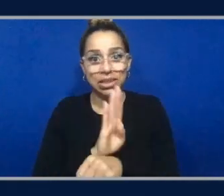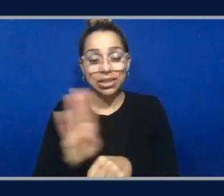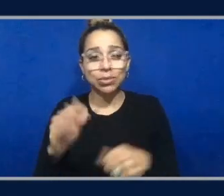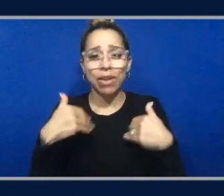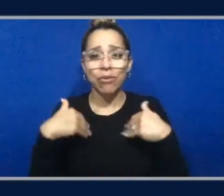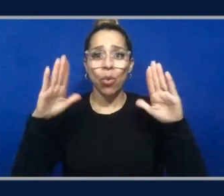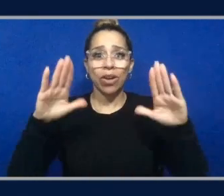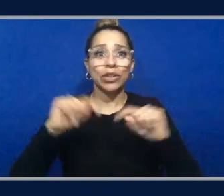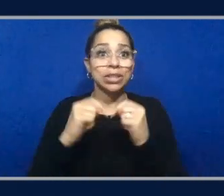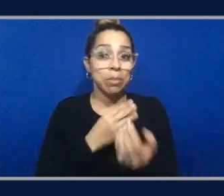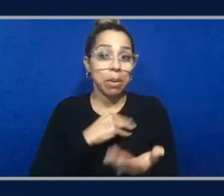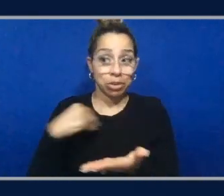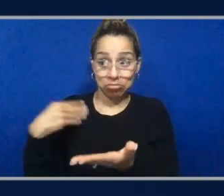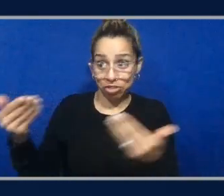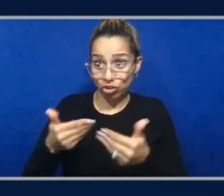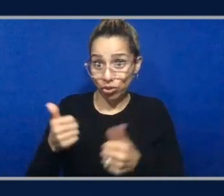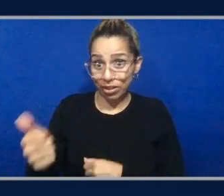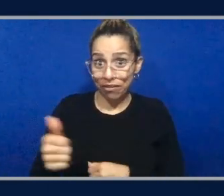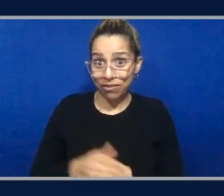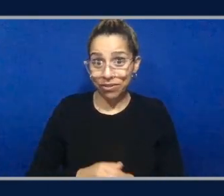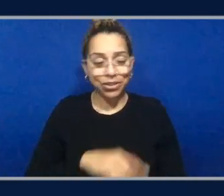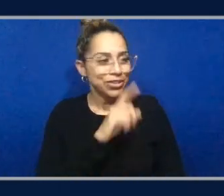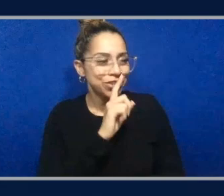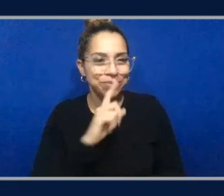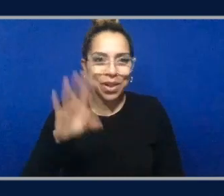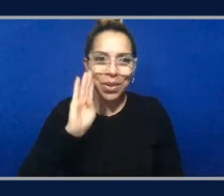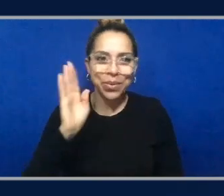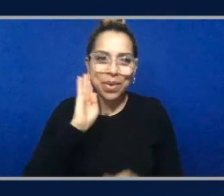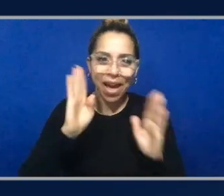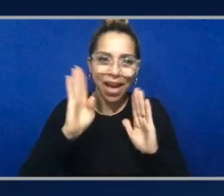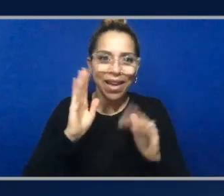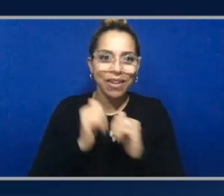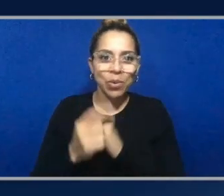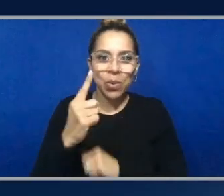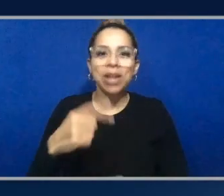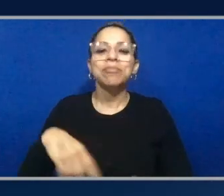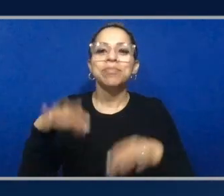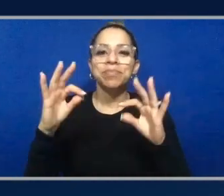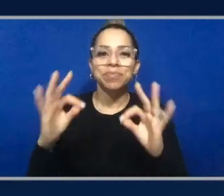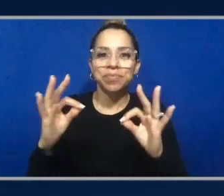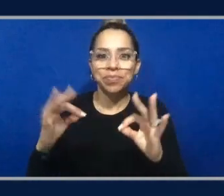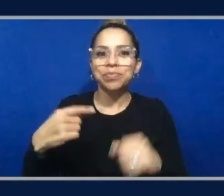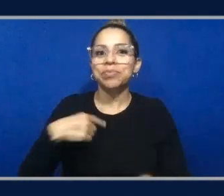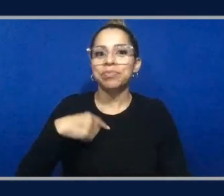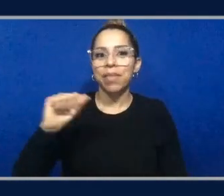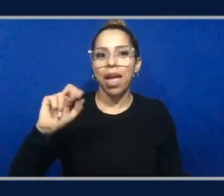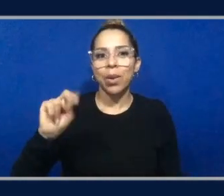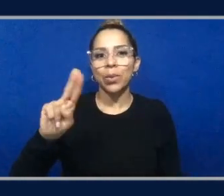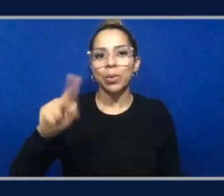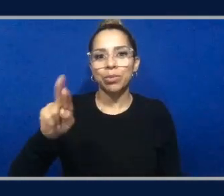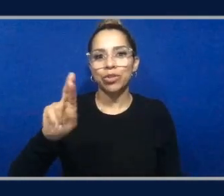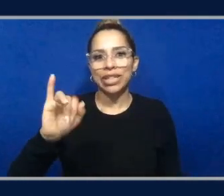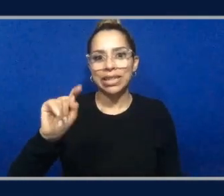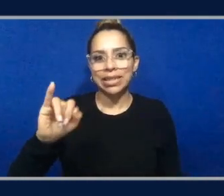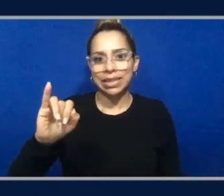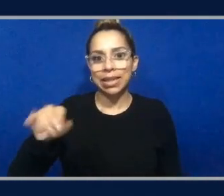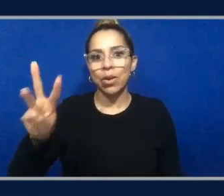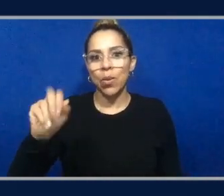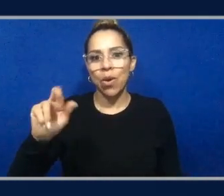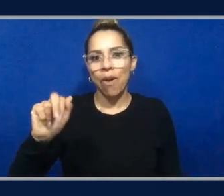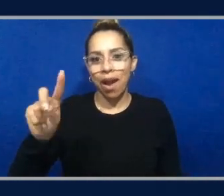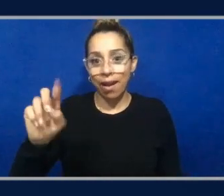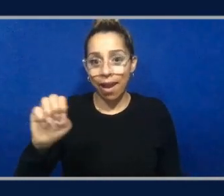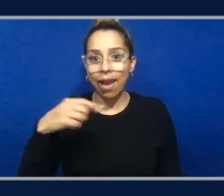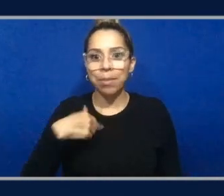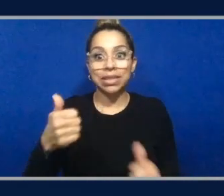to introduce themselves. Sure. Hey, hi, everyone. I'm Manupriti Varade. I'm a senior product manager with Amazon S3.